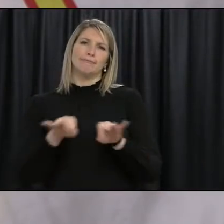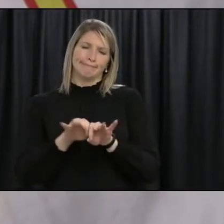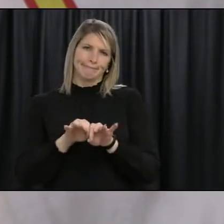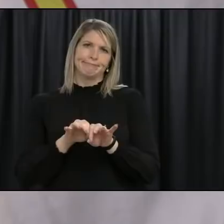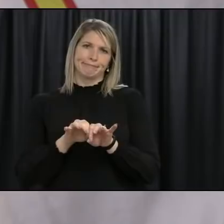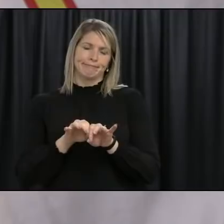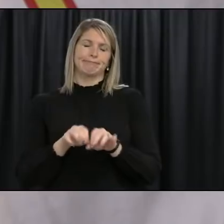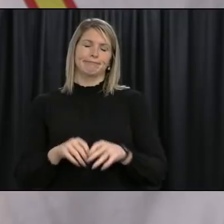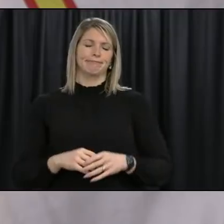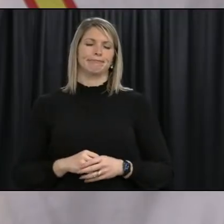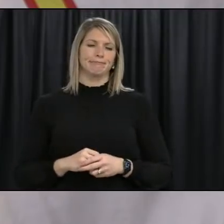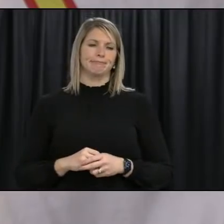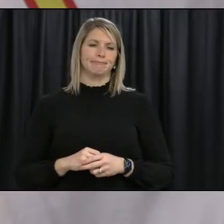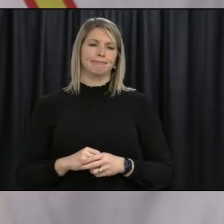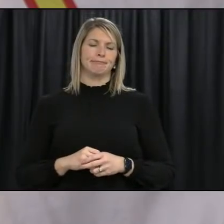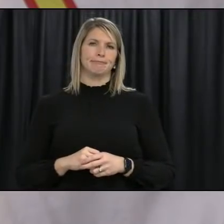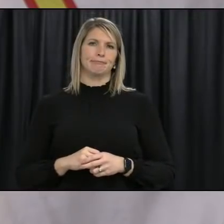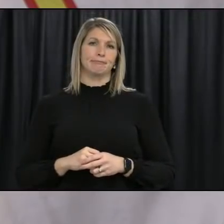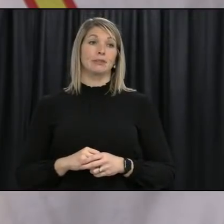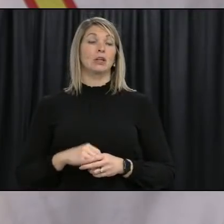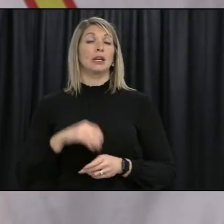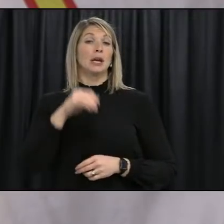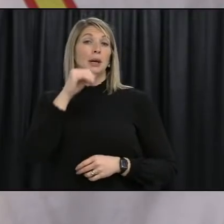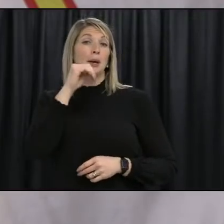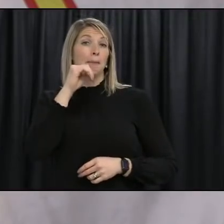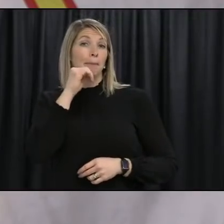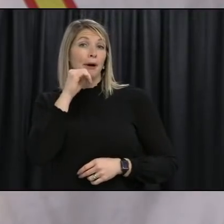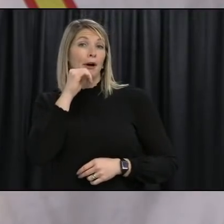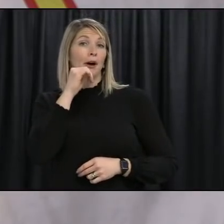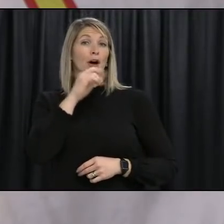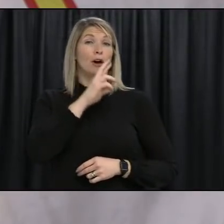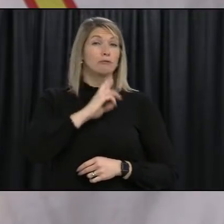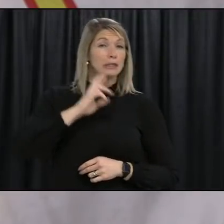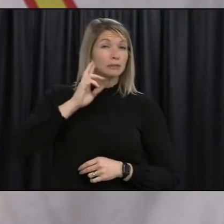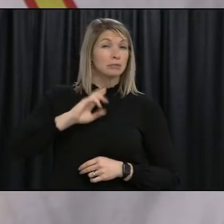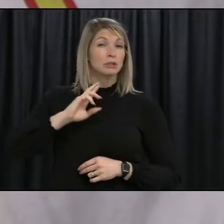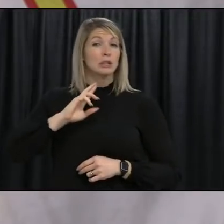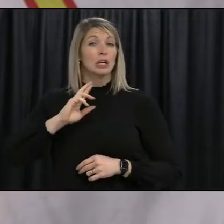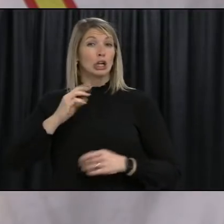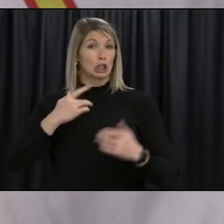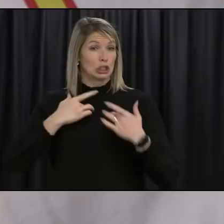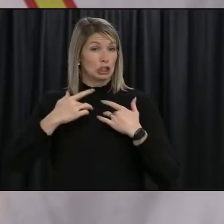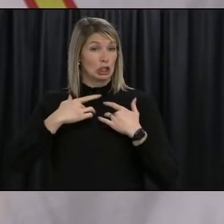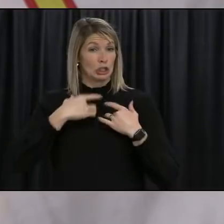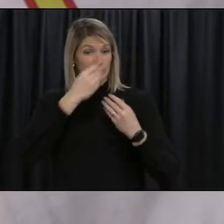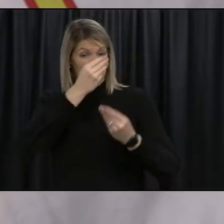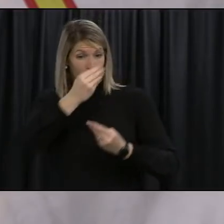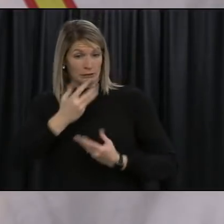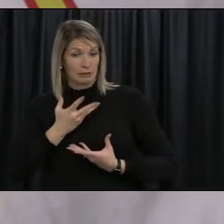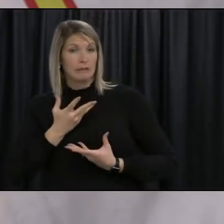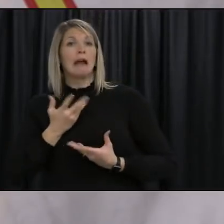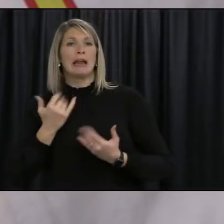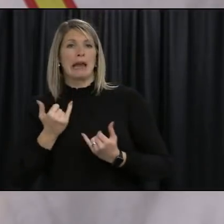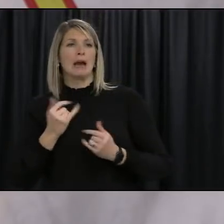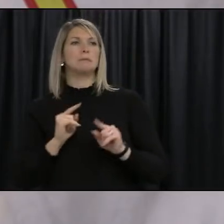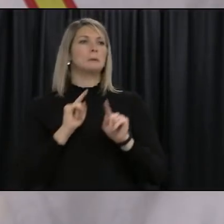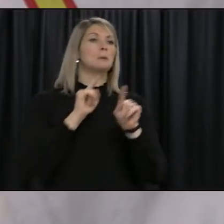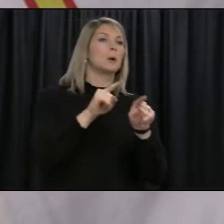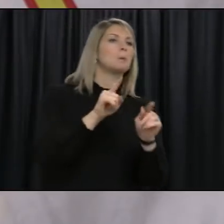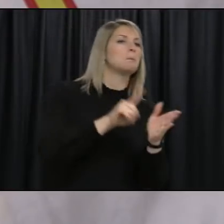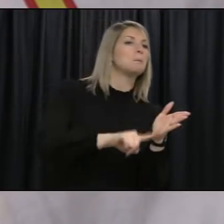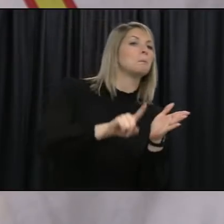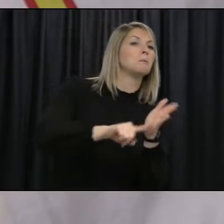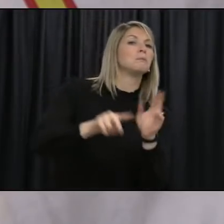These concerns are being followed up by environmental health officers and liquor enforcement officers and are taken very